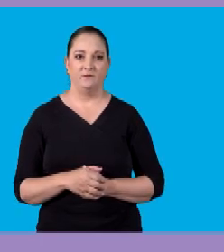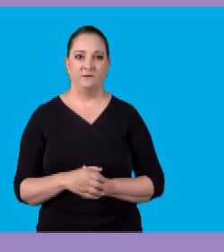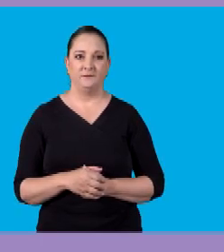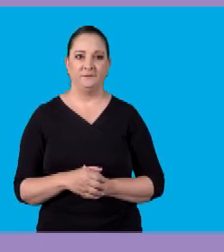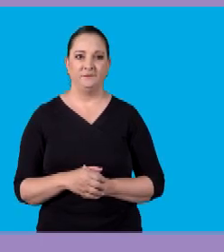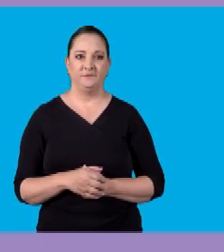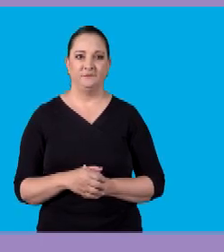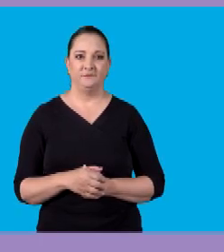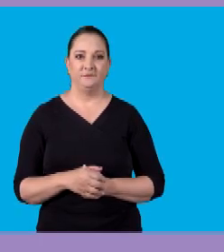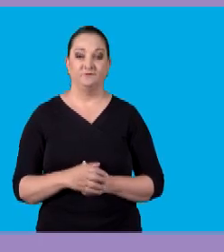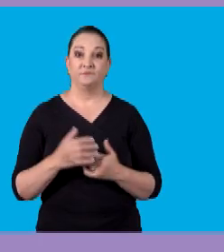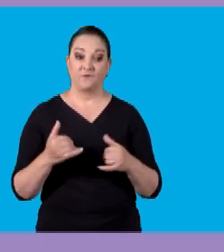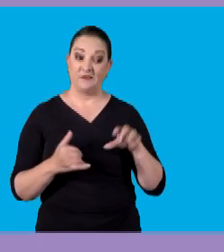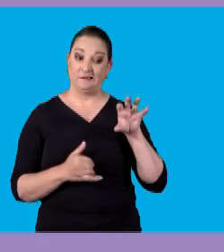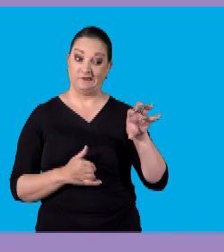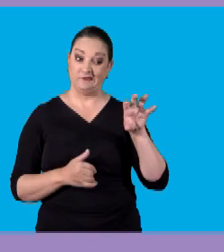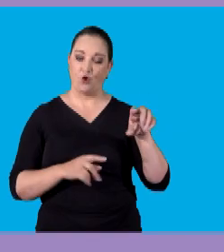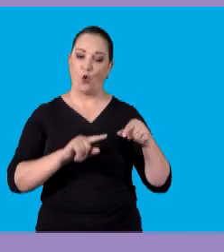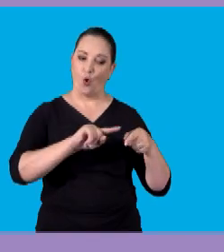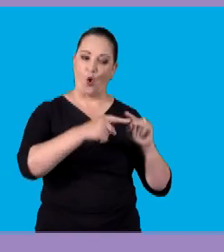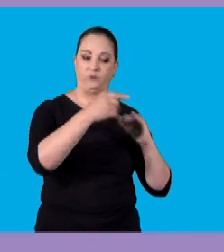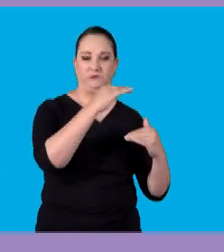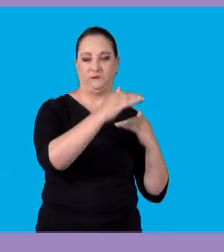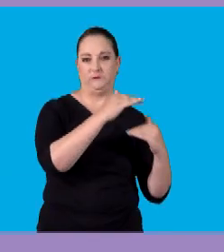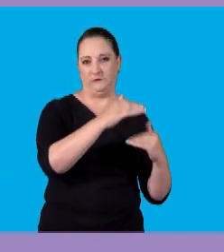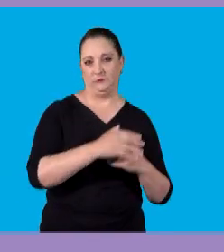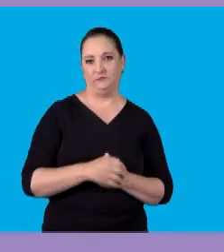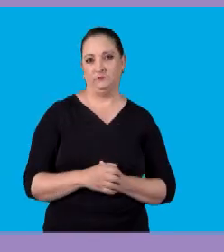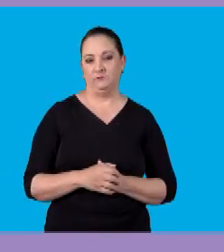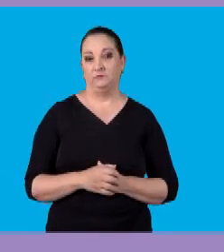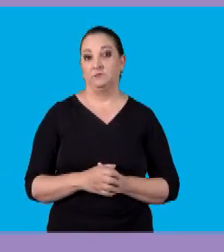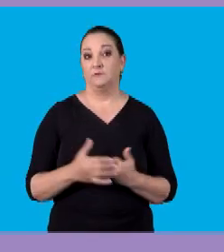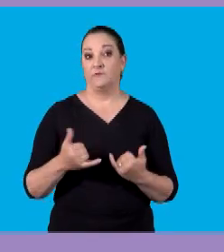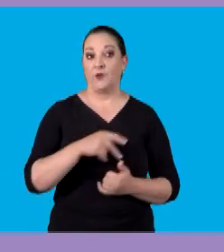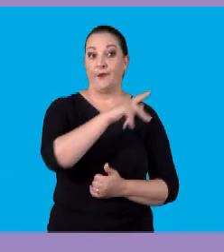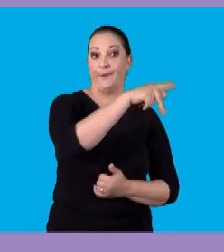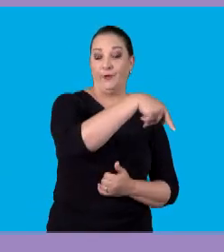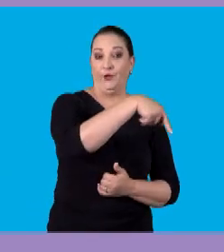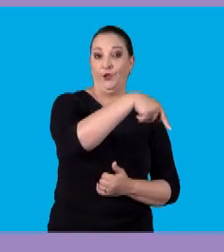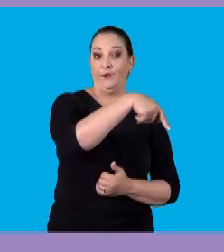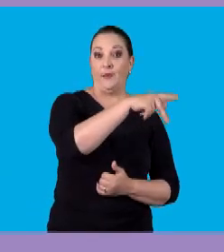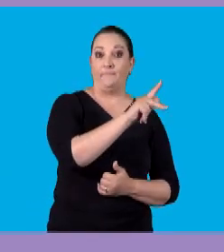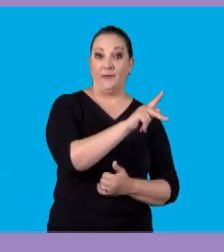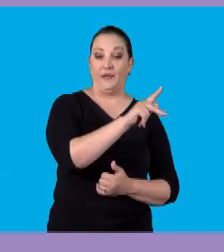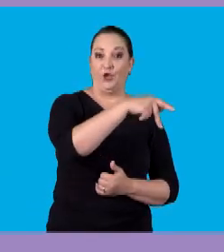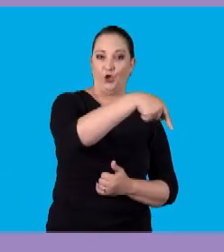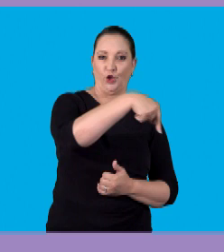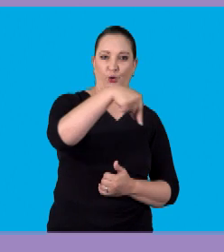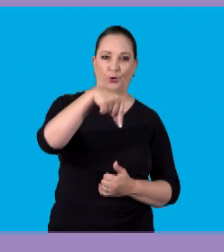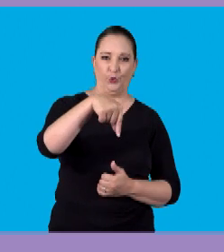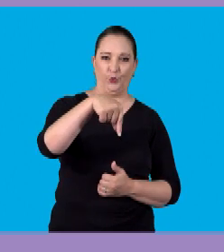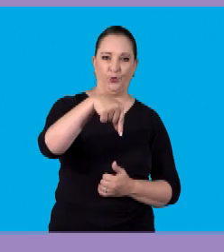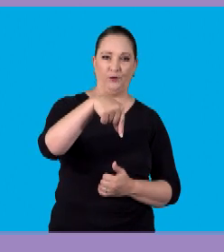of a parallelogram. So PQ was given as x